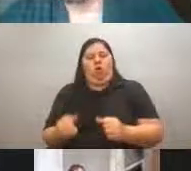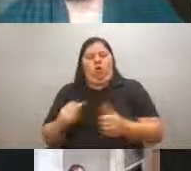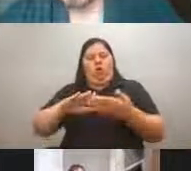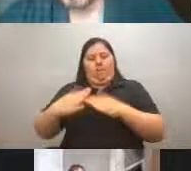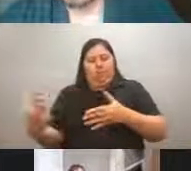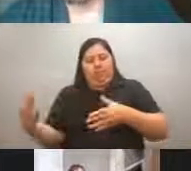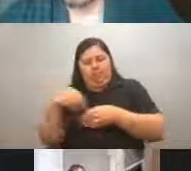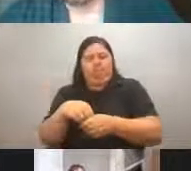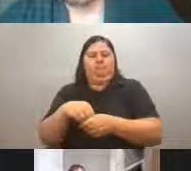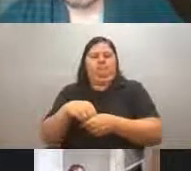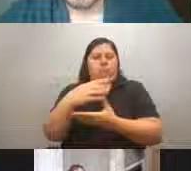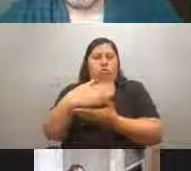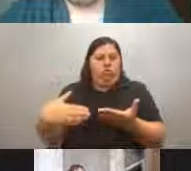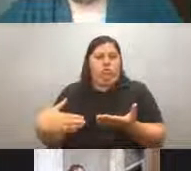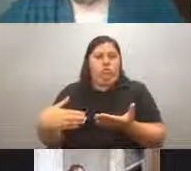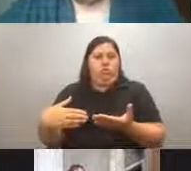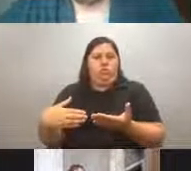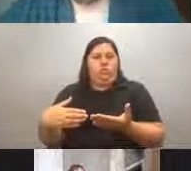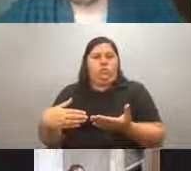engagement component to it.